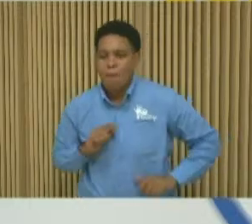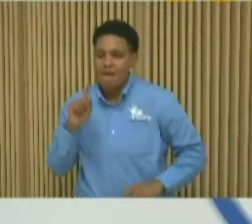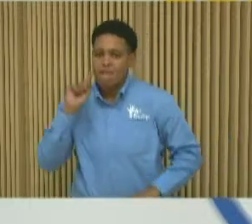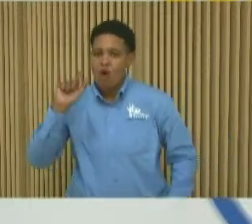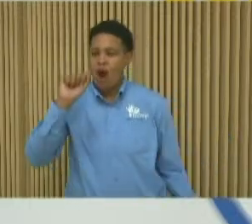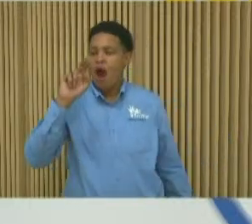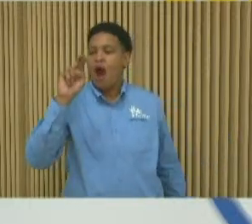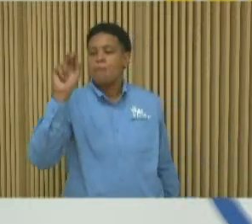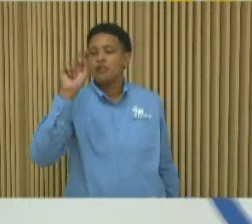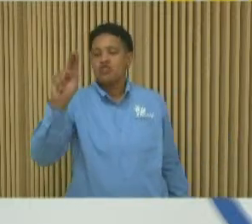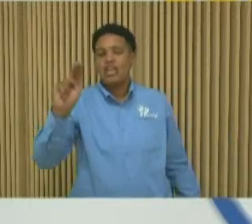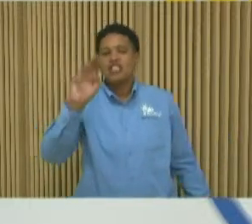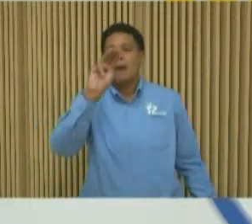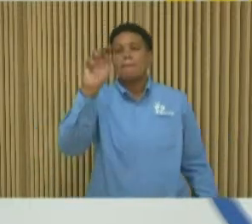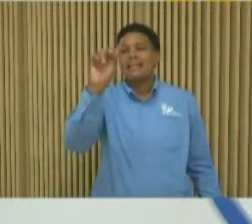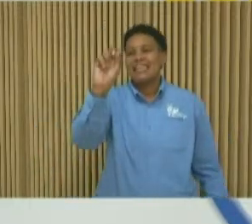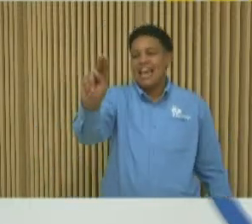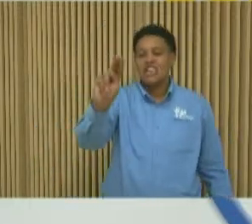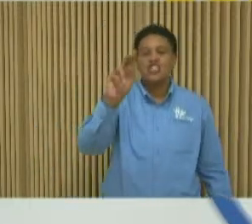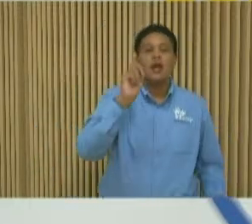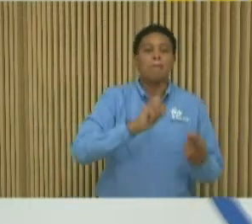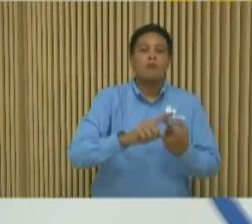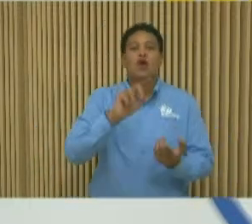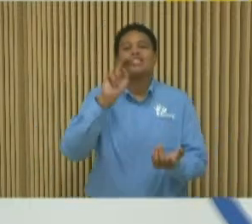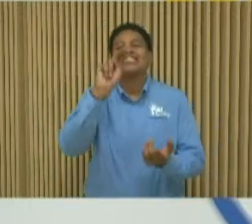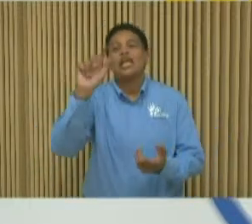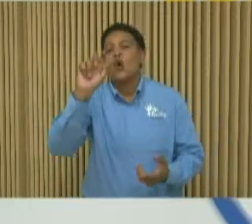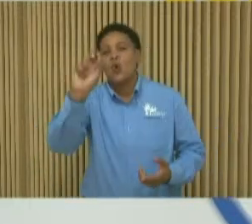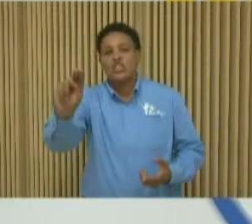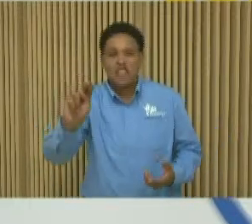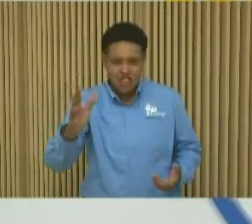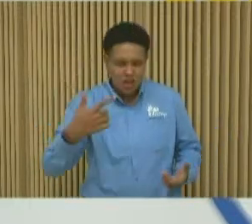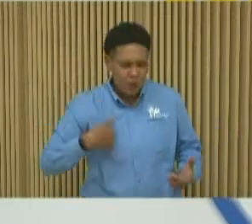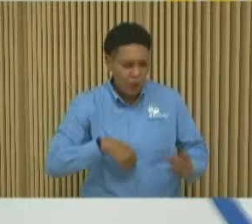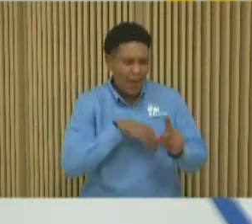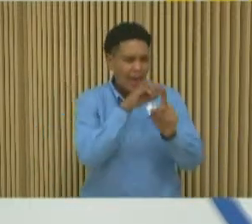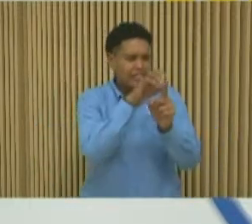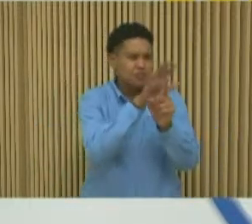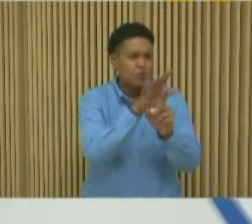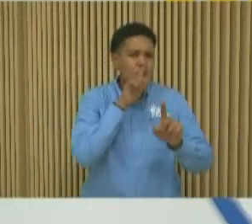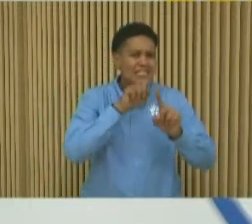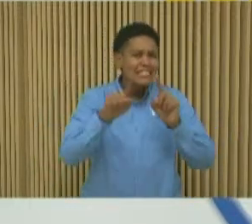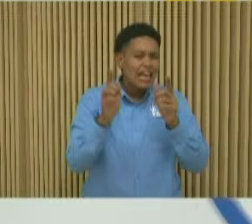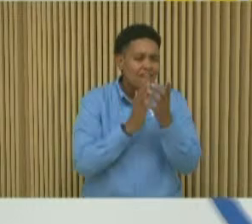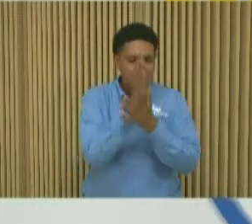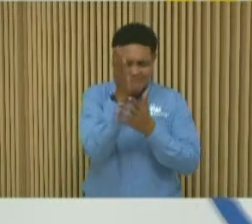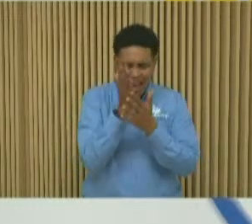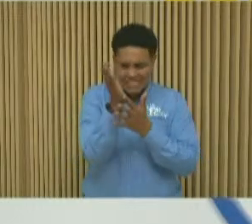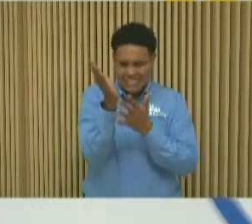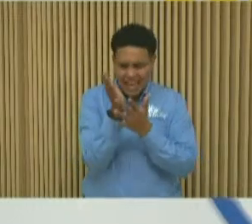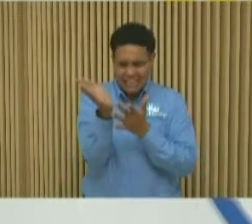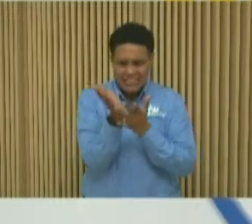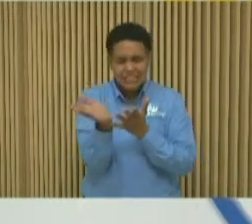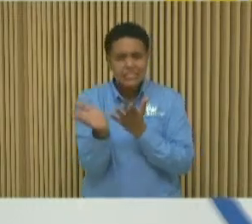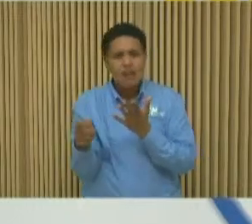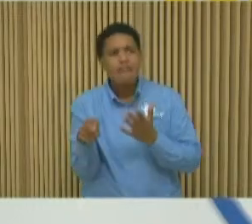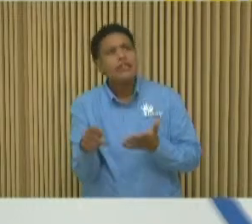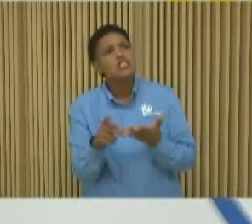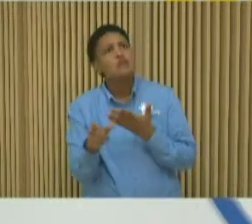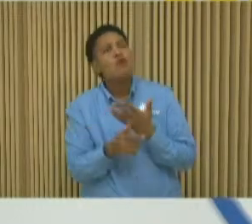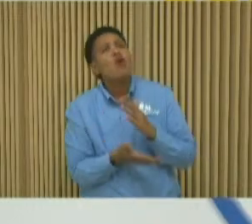and negotiation. We were exposed to various facets of these programs,